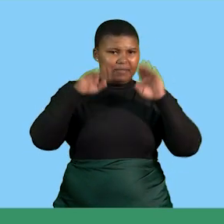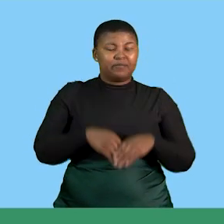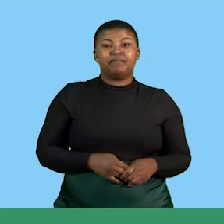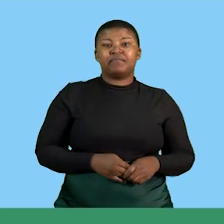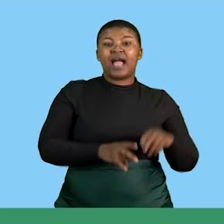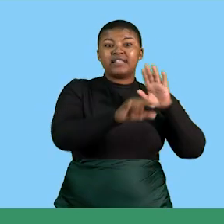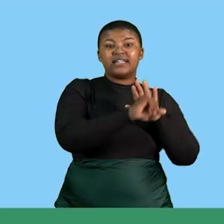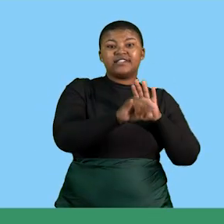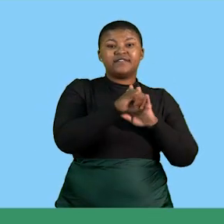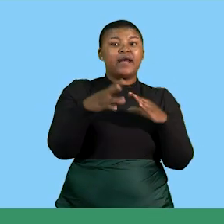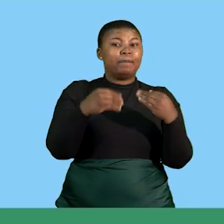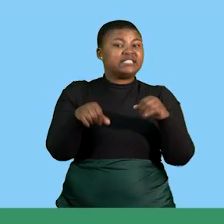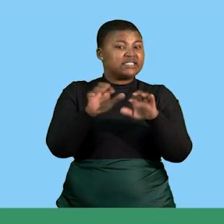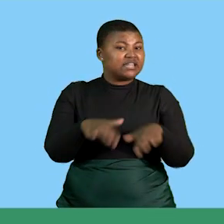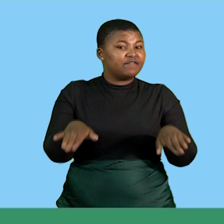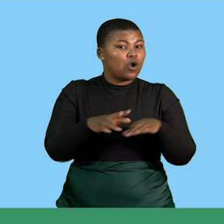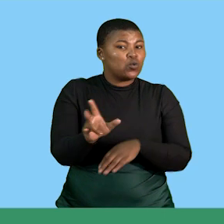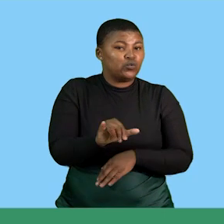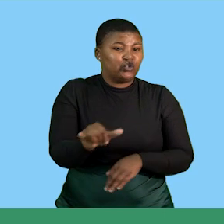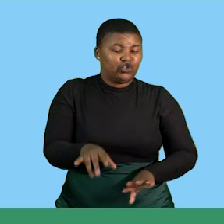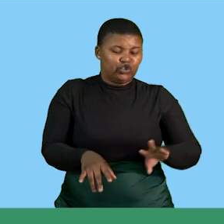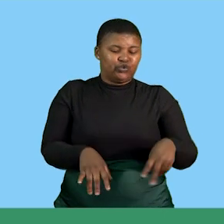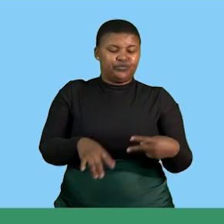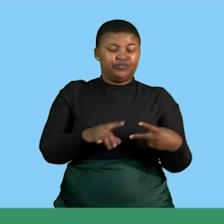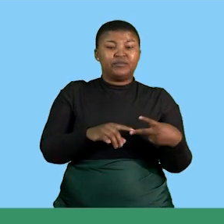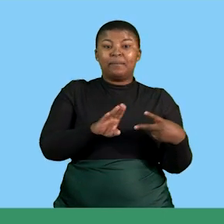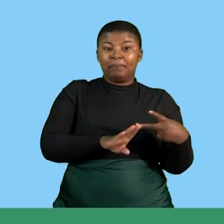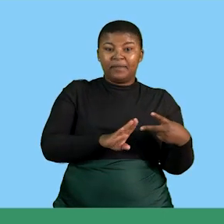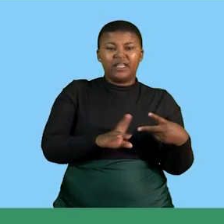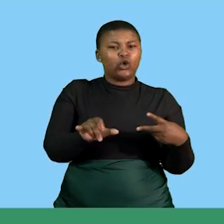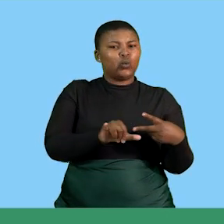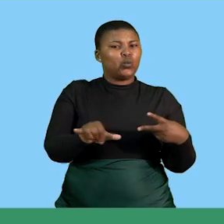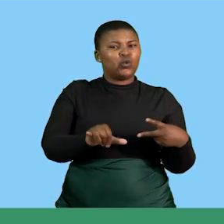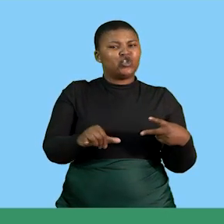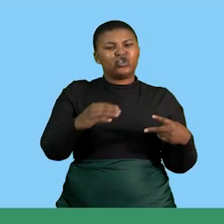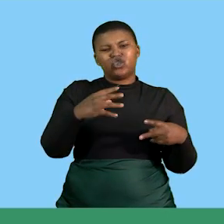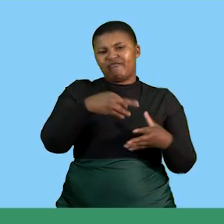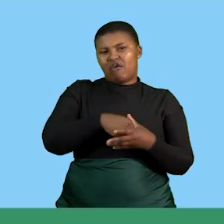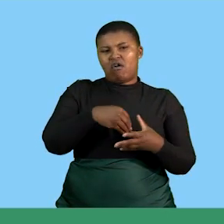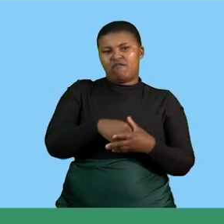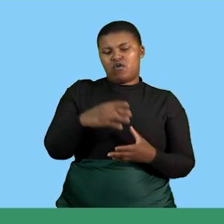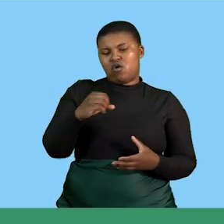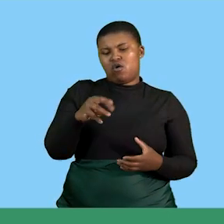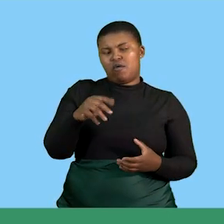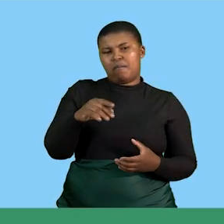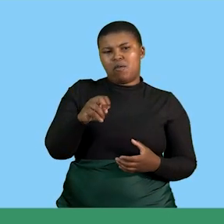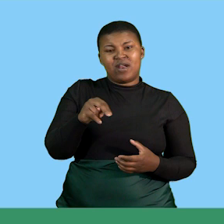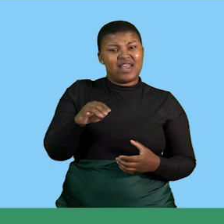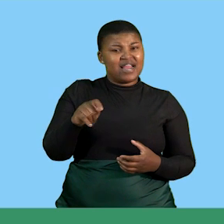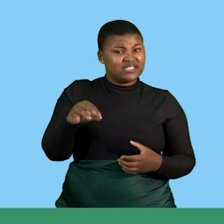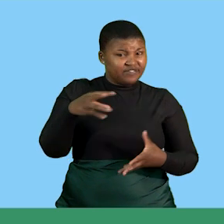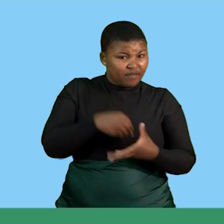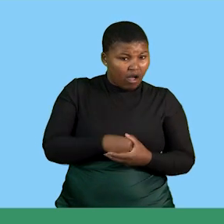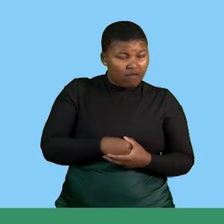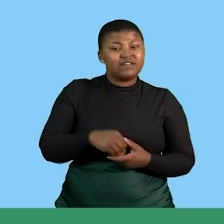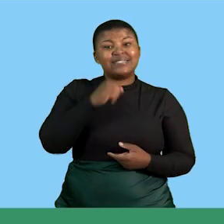And B, identify two components from the business environment identified in question 1A. And then,